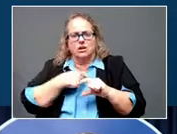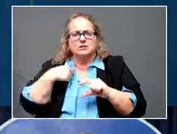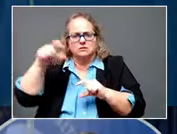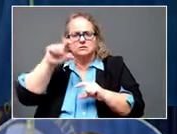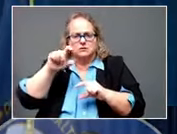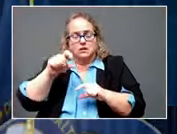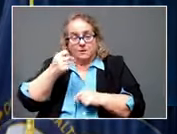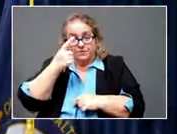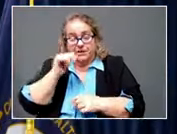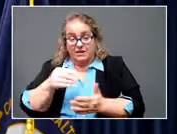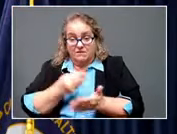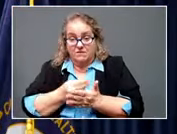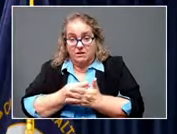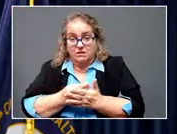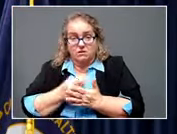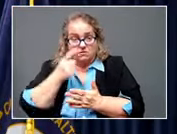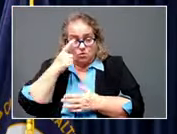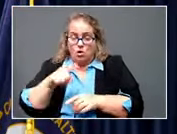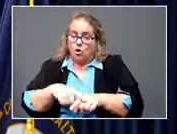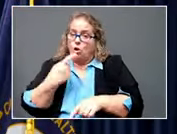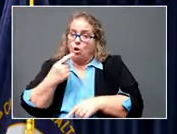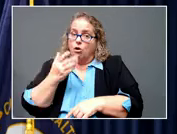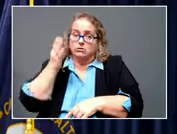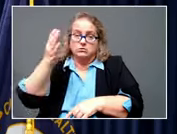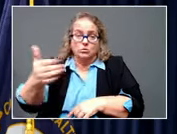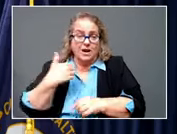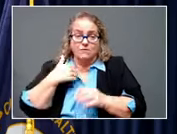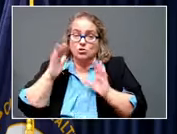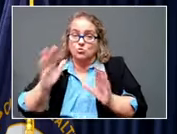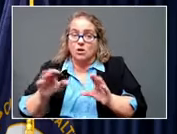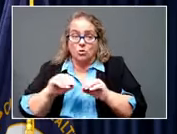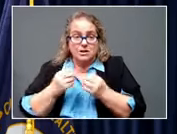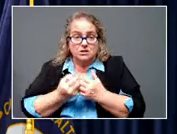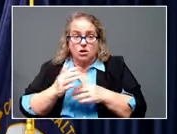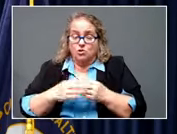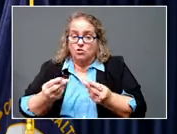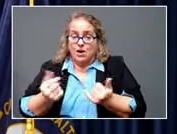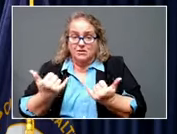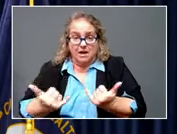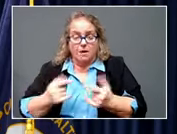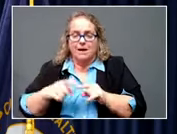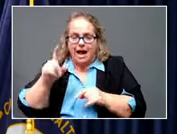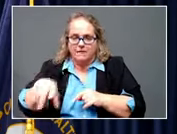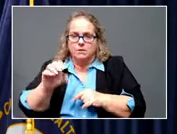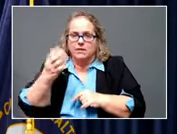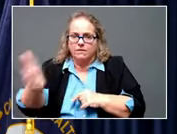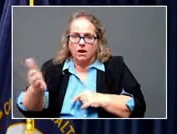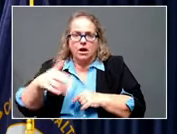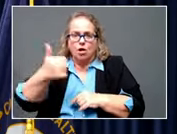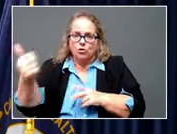of great organizations on the ground now. And they're going to have to be on the ground in other places in the immediate aftermath. But